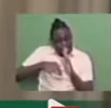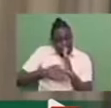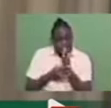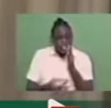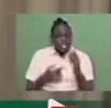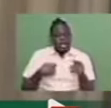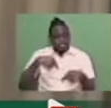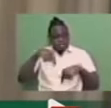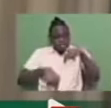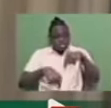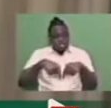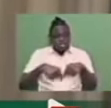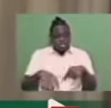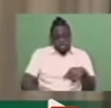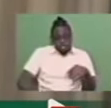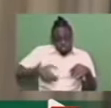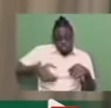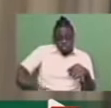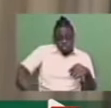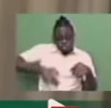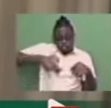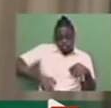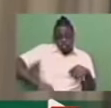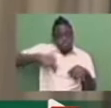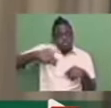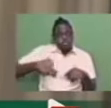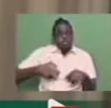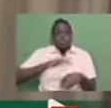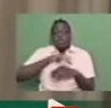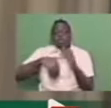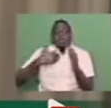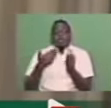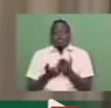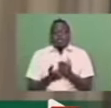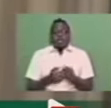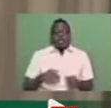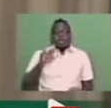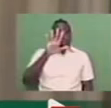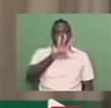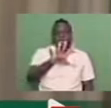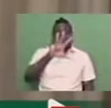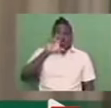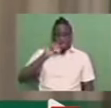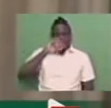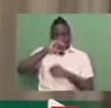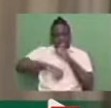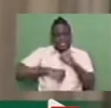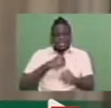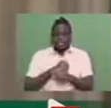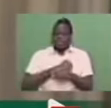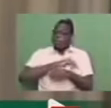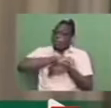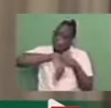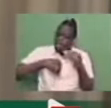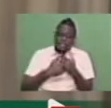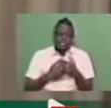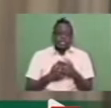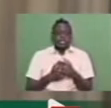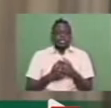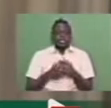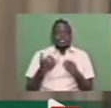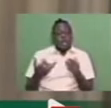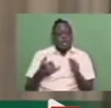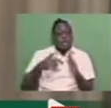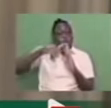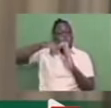government. The Rowley administration has not only brought chaos and crisis, as well as underdevelopment